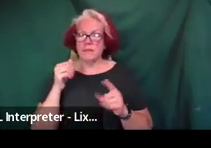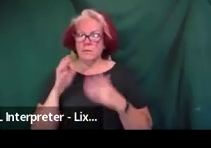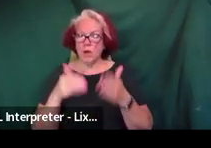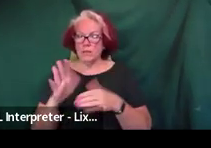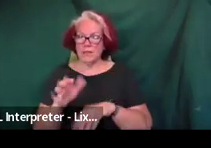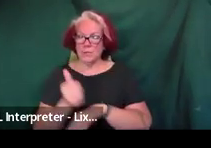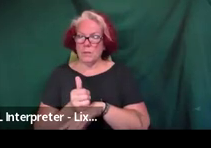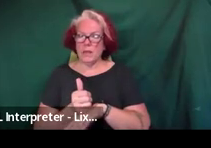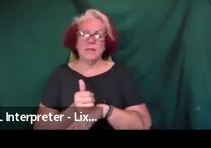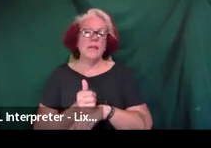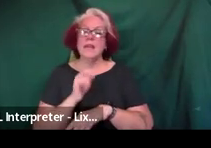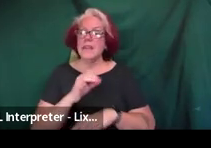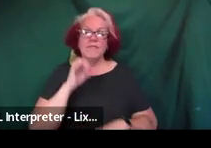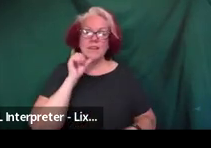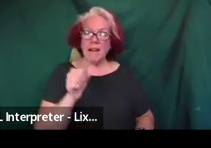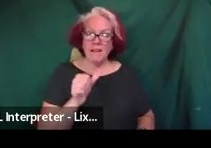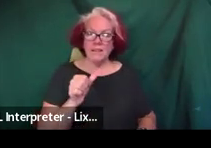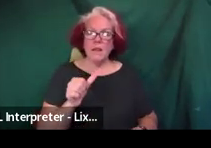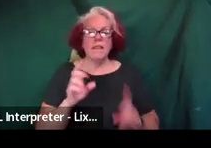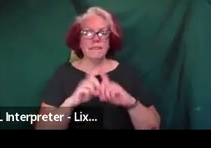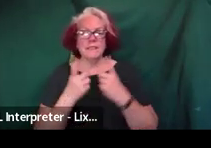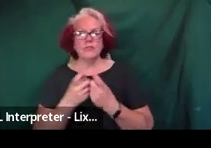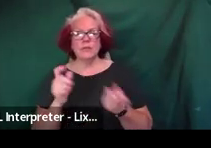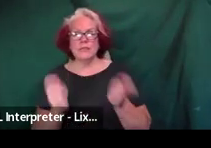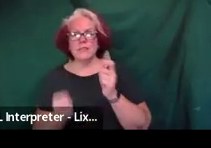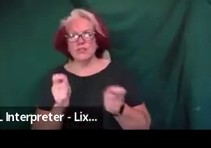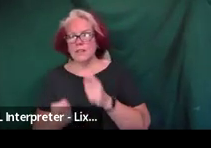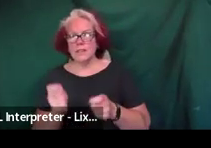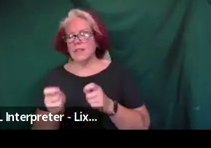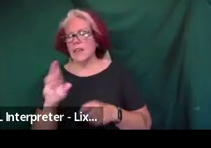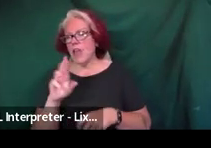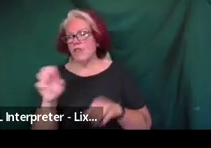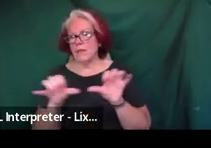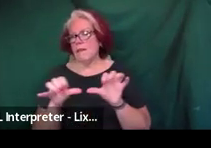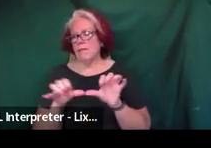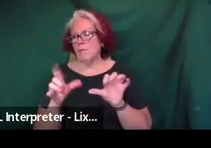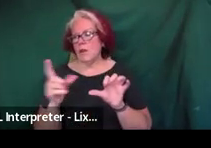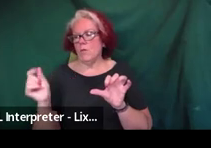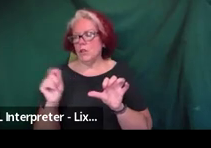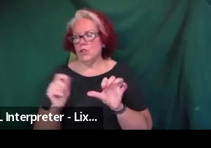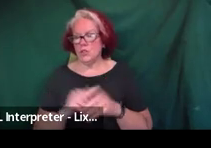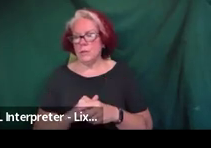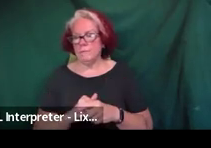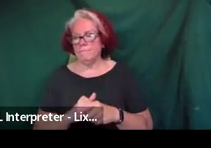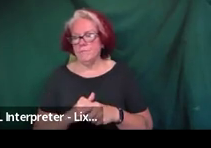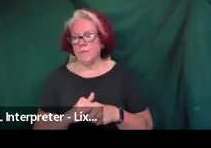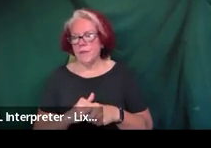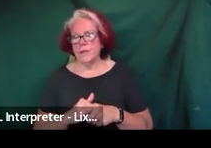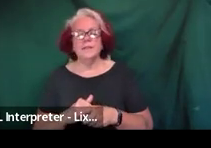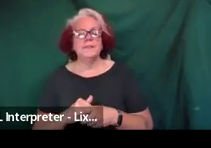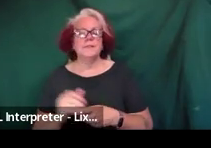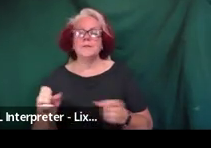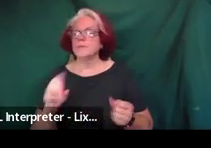they are not, the district is making adjustments and recalibrating how it's doing business so that we're not just bringing in